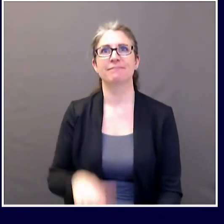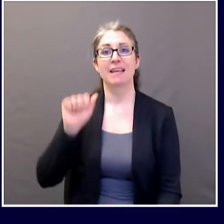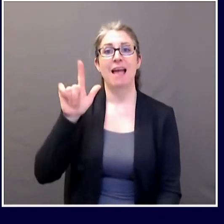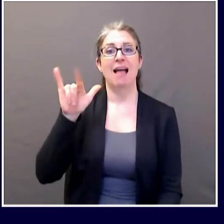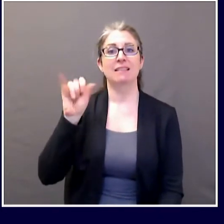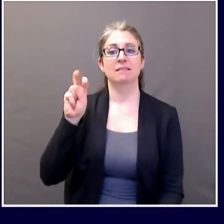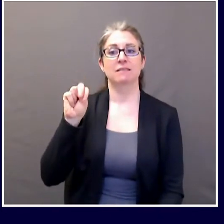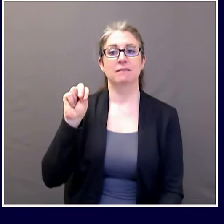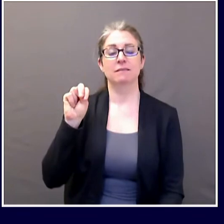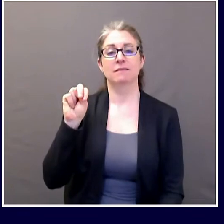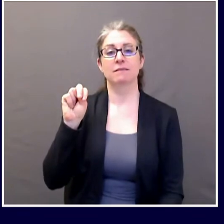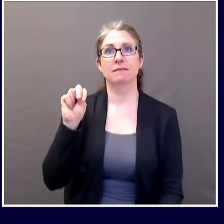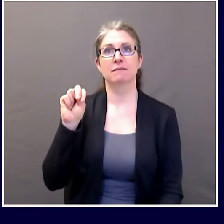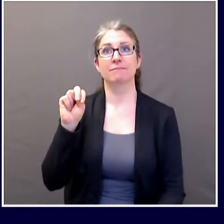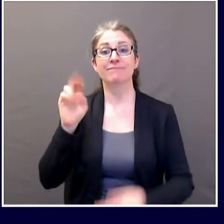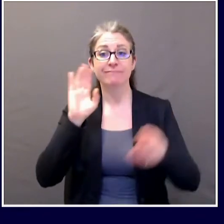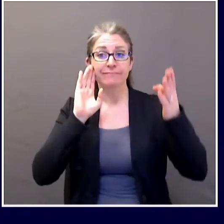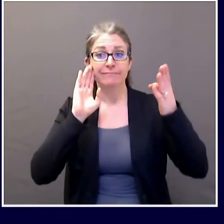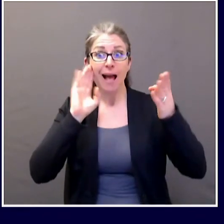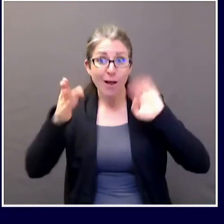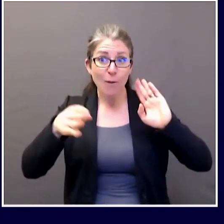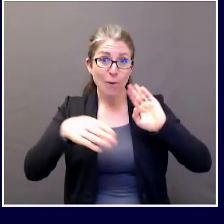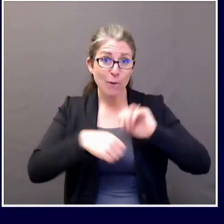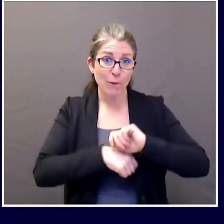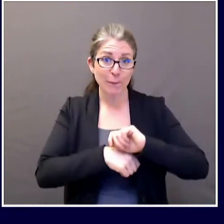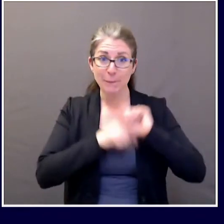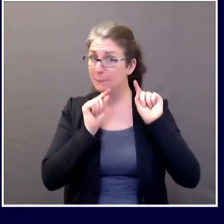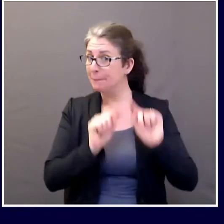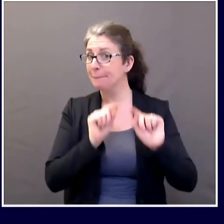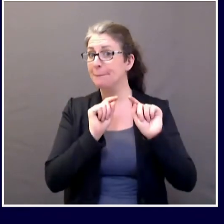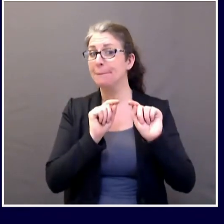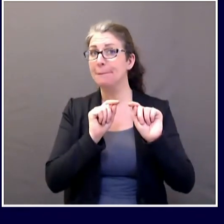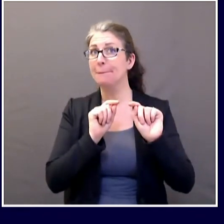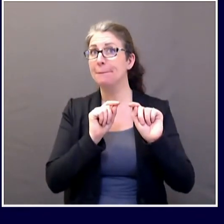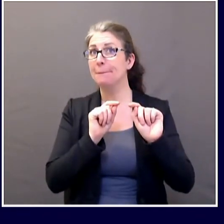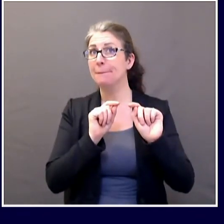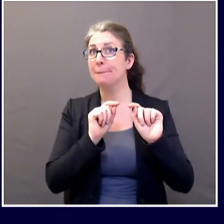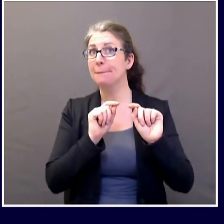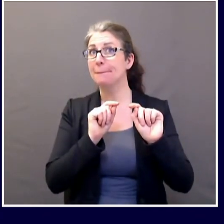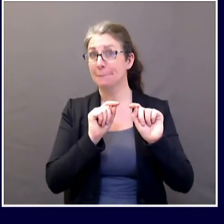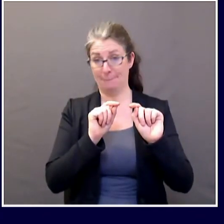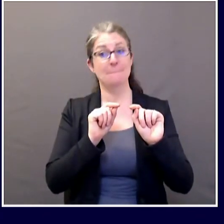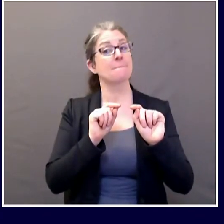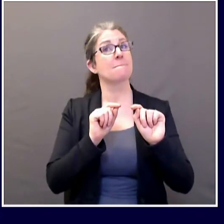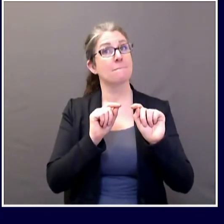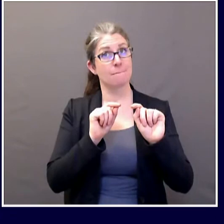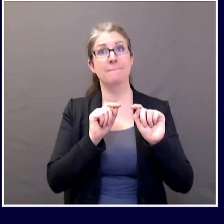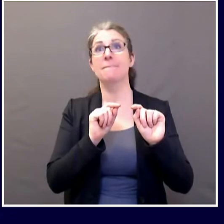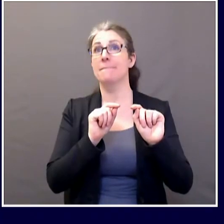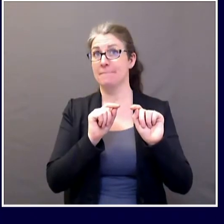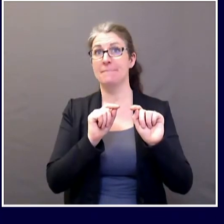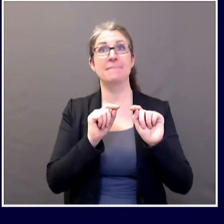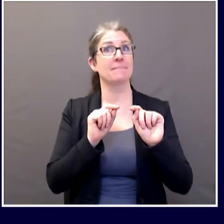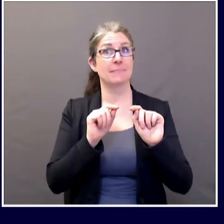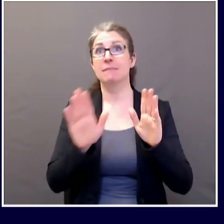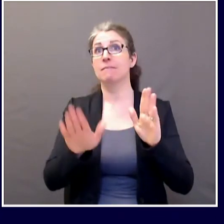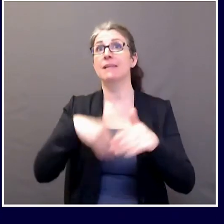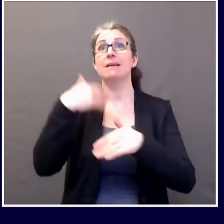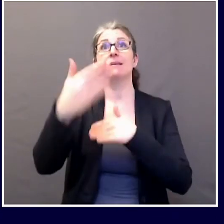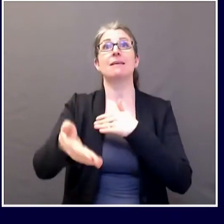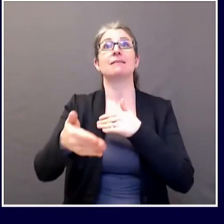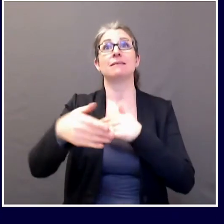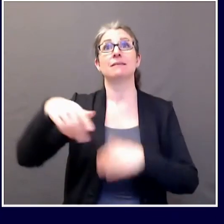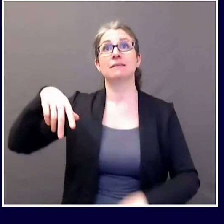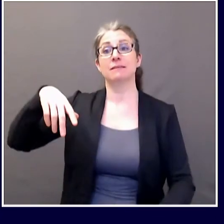question. So to start, when the vaccine opens up to this next group, I think you're talking about the 65 plus group, everyone, of